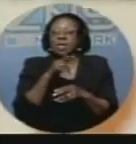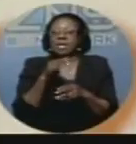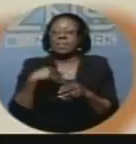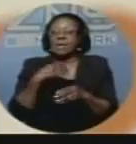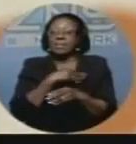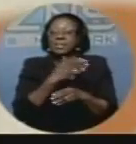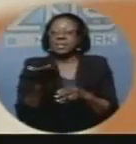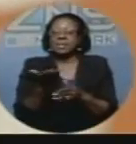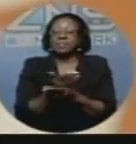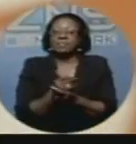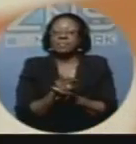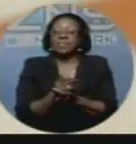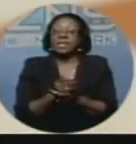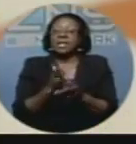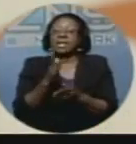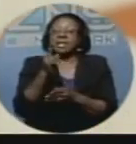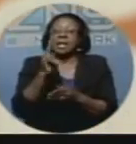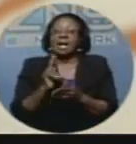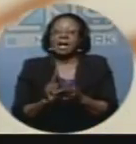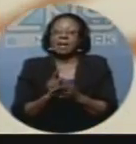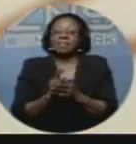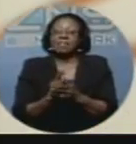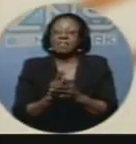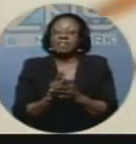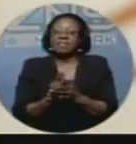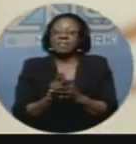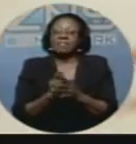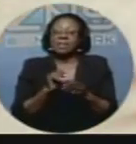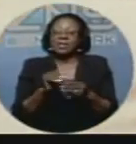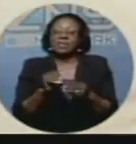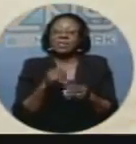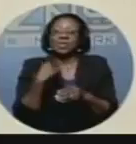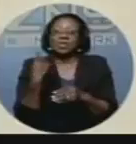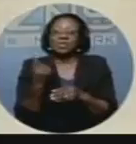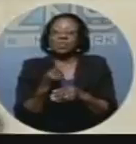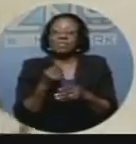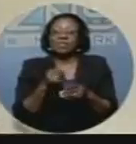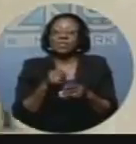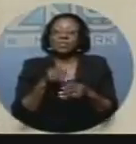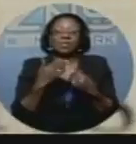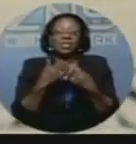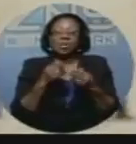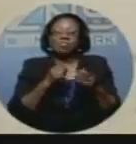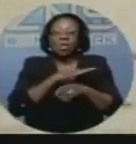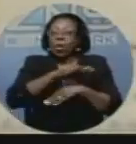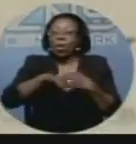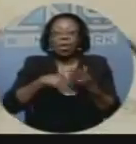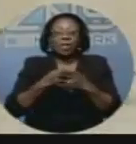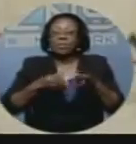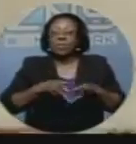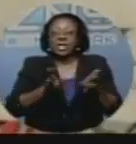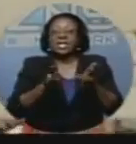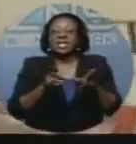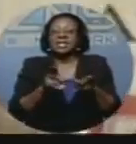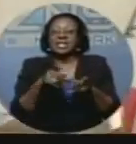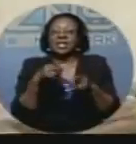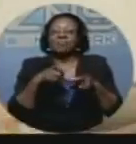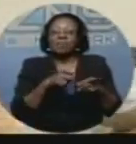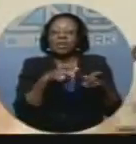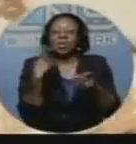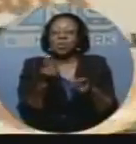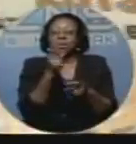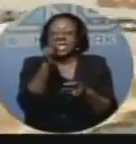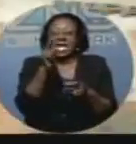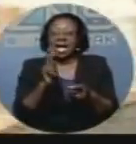there. A half marathon was also available for those not wanting to run the full course, and crossing the line first was Jonathan Bolpy from